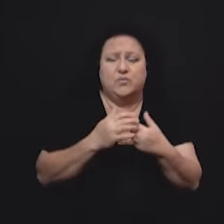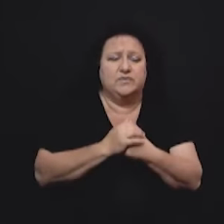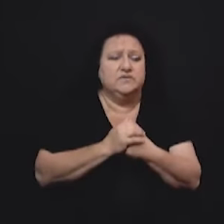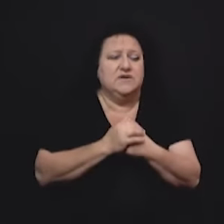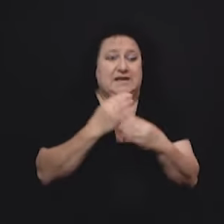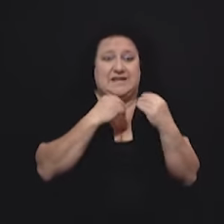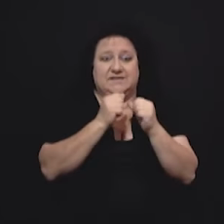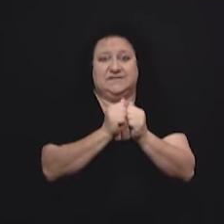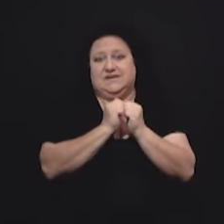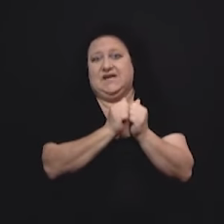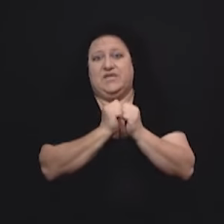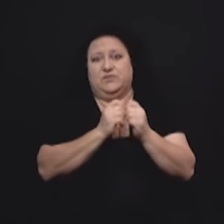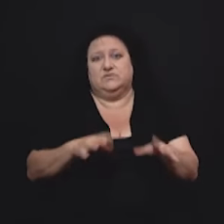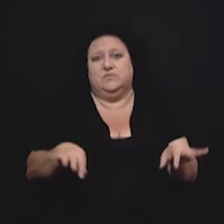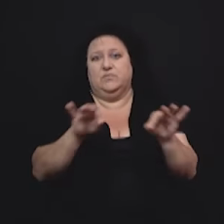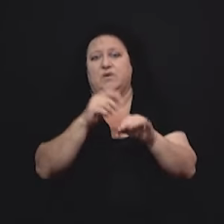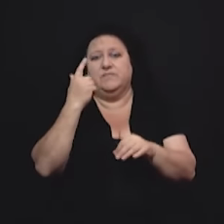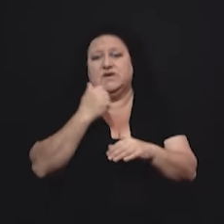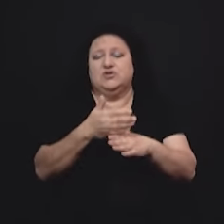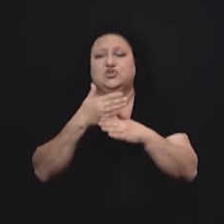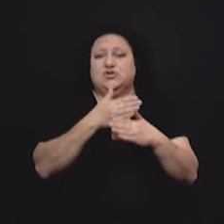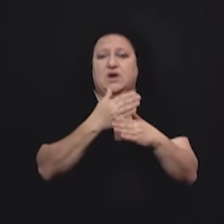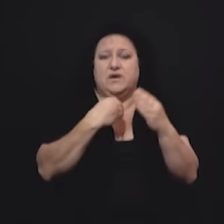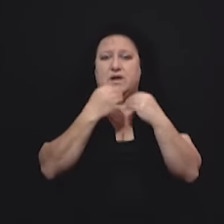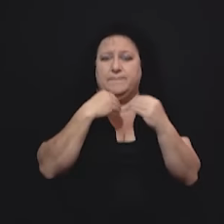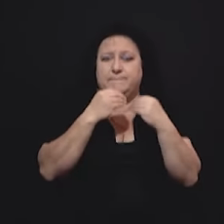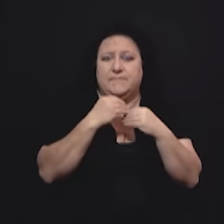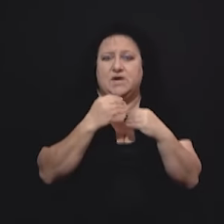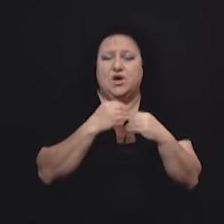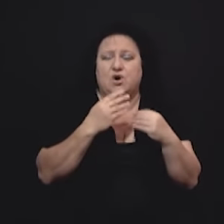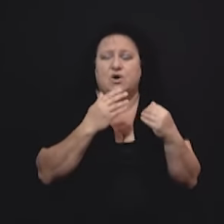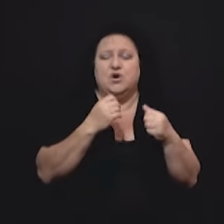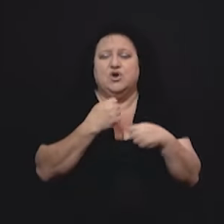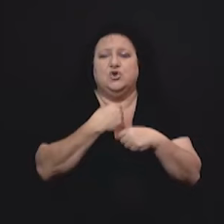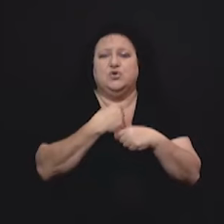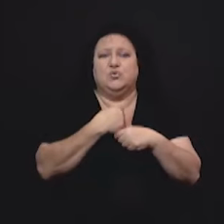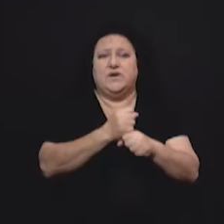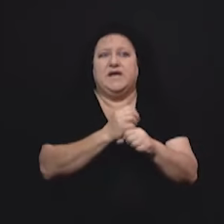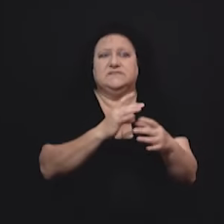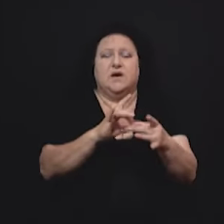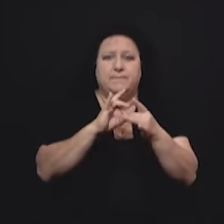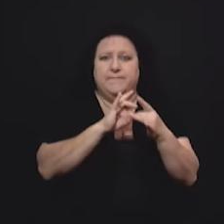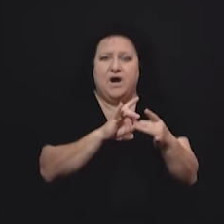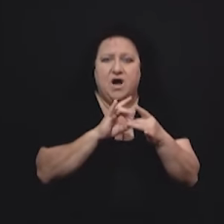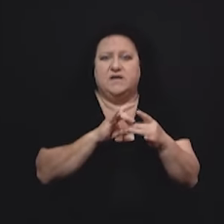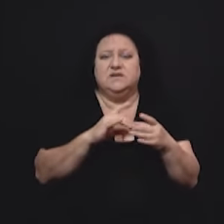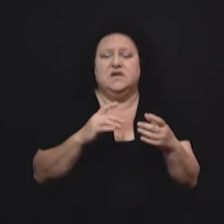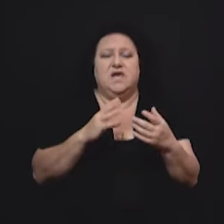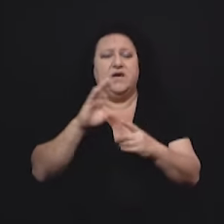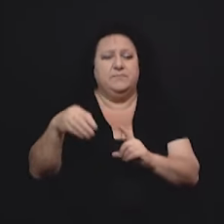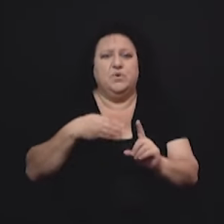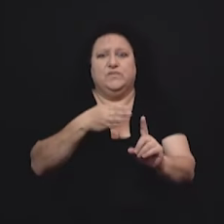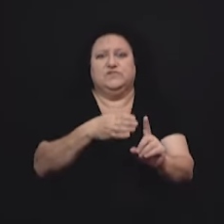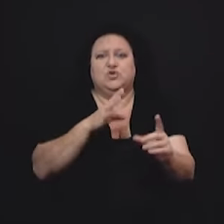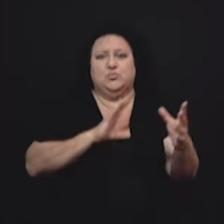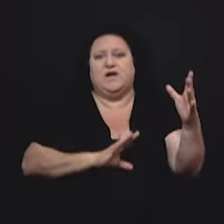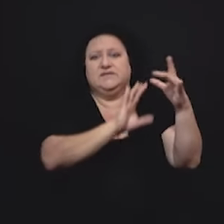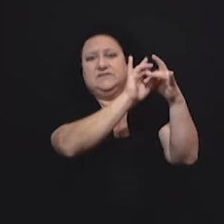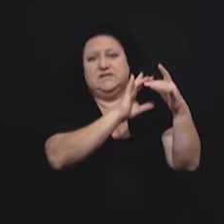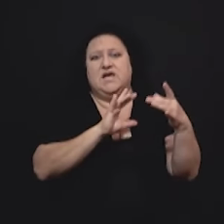that, because sharing a meal creates a bond. It makes us move towards reconciliation, and it helps us to anticipate